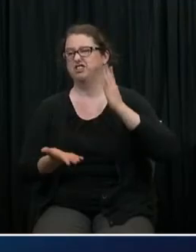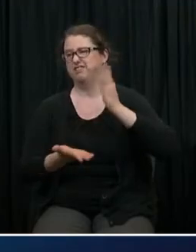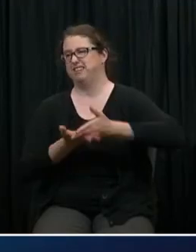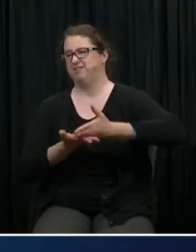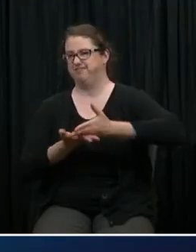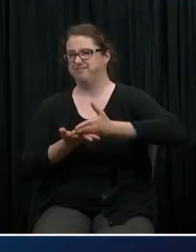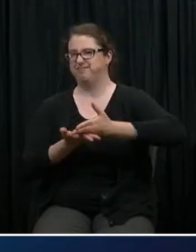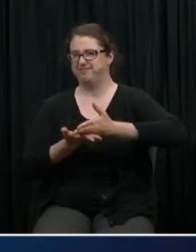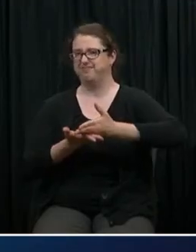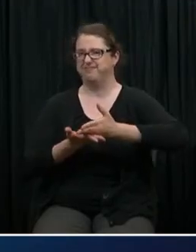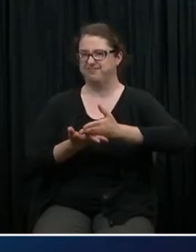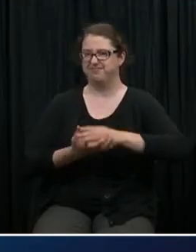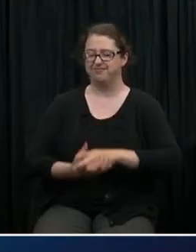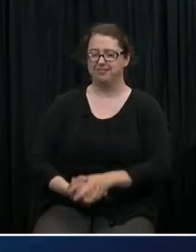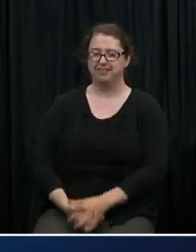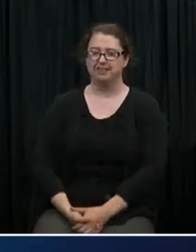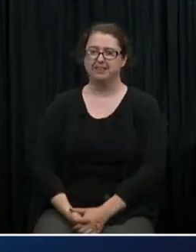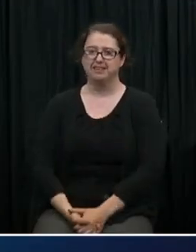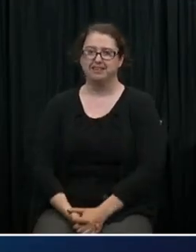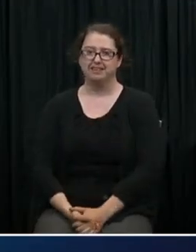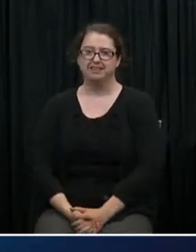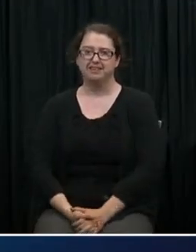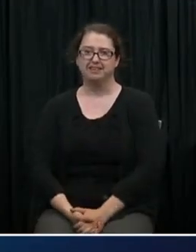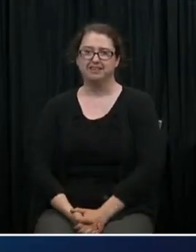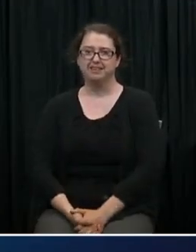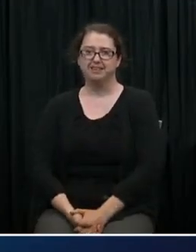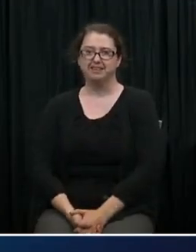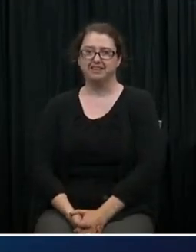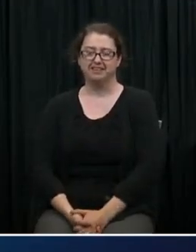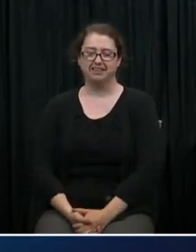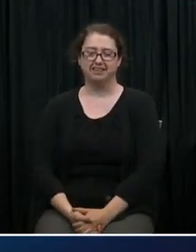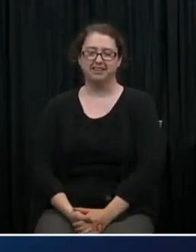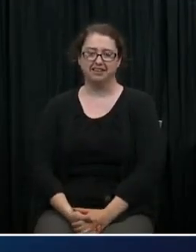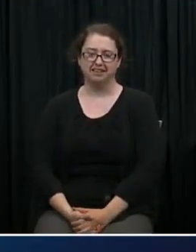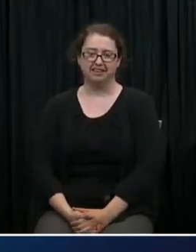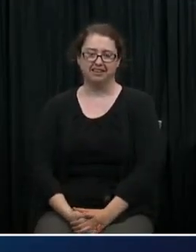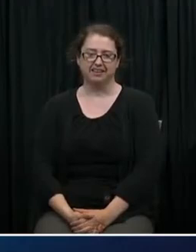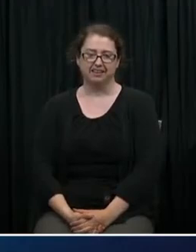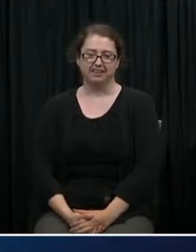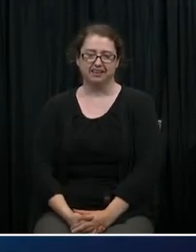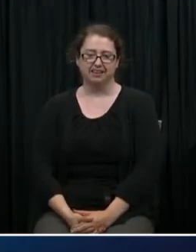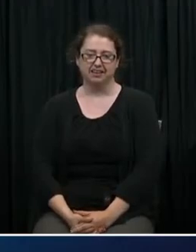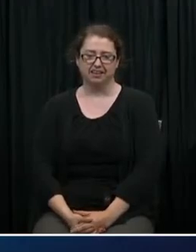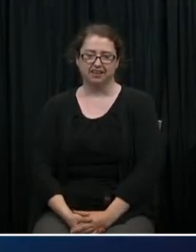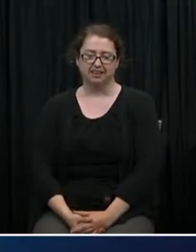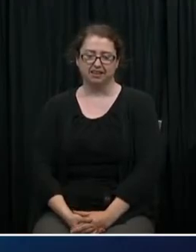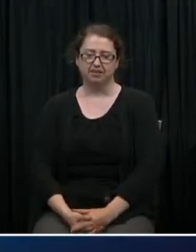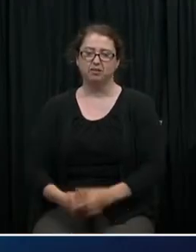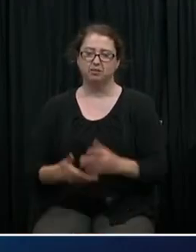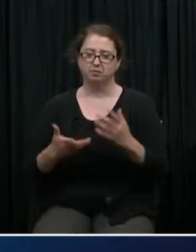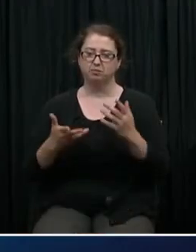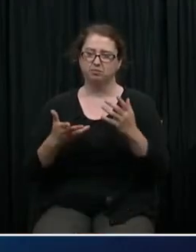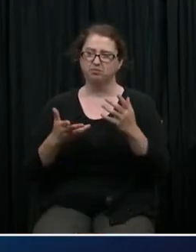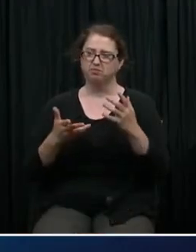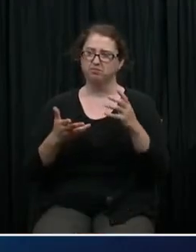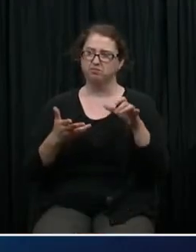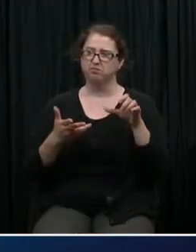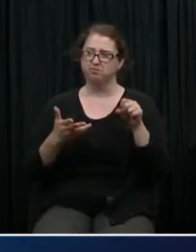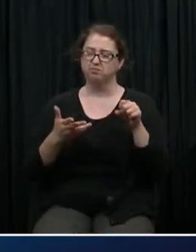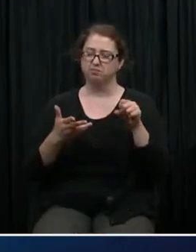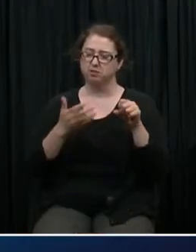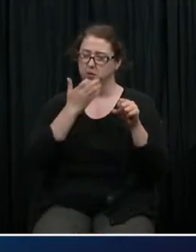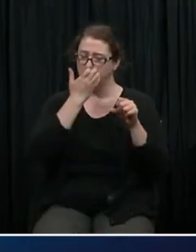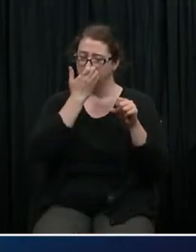question. Then we need to open the ballot. No, we need, yes, to vote.